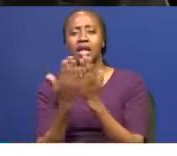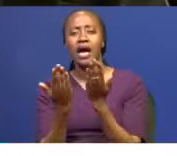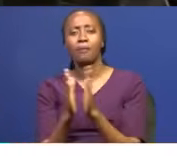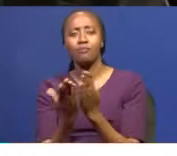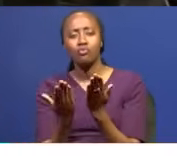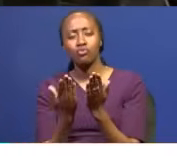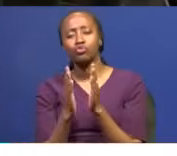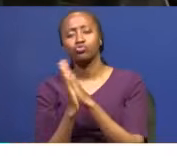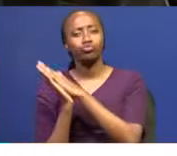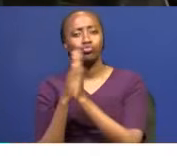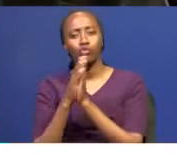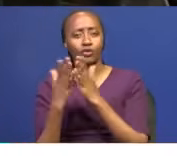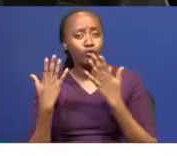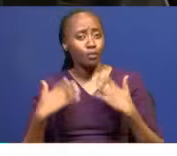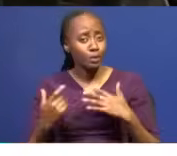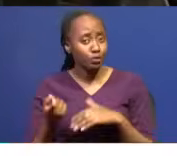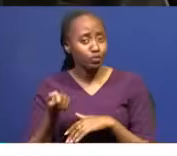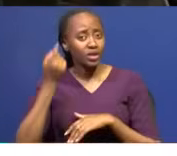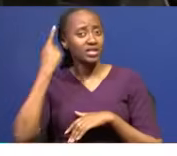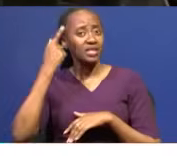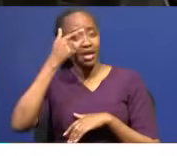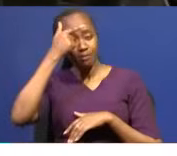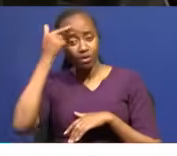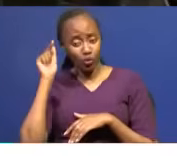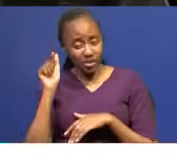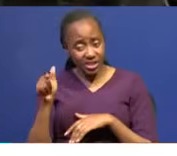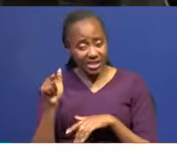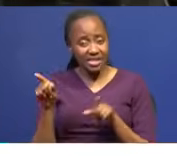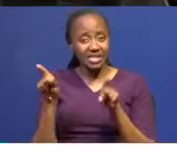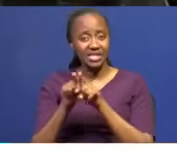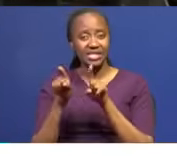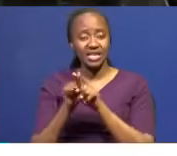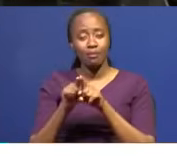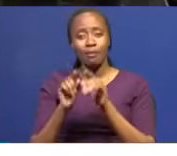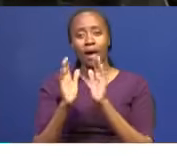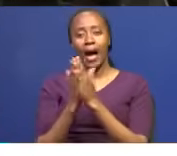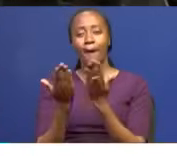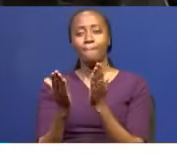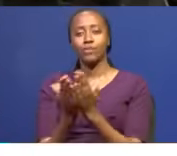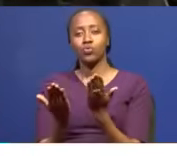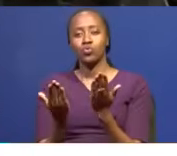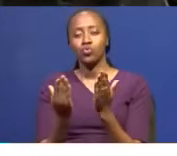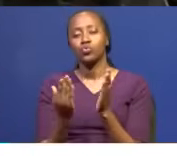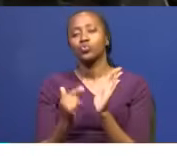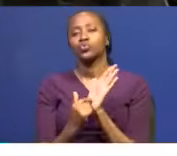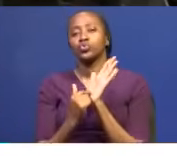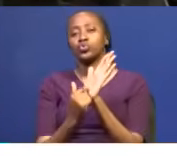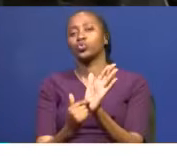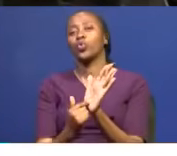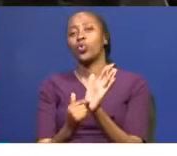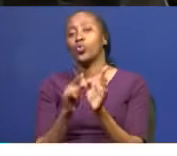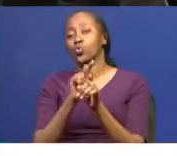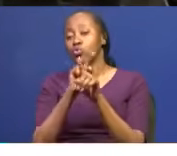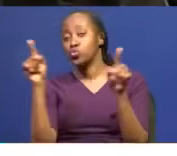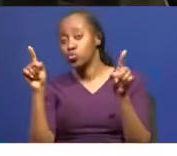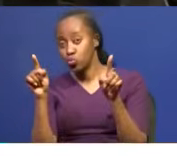would be able to understand, so that it is a manual that is going to take the readers to a new